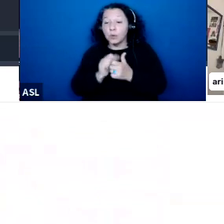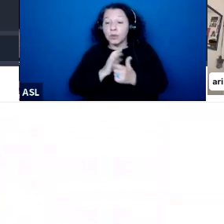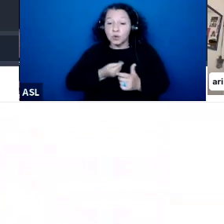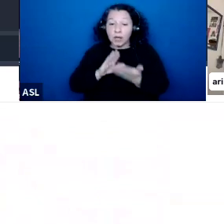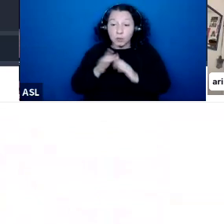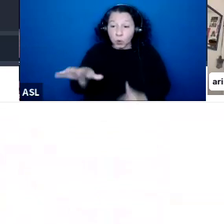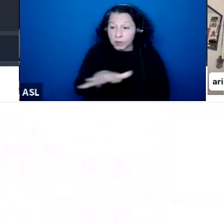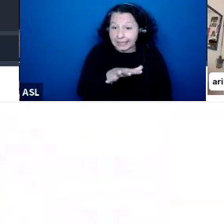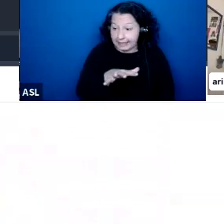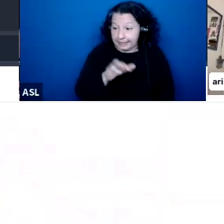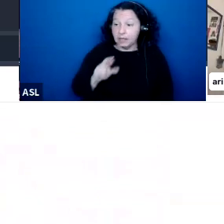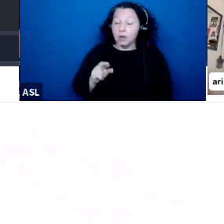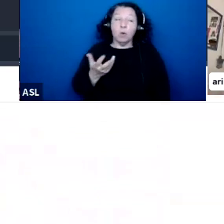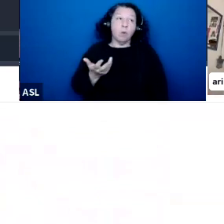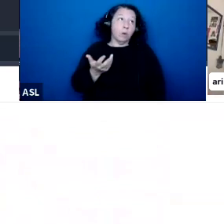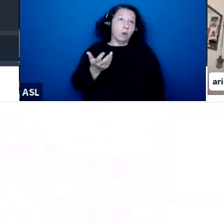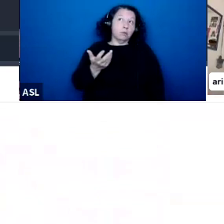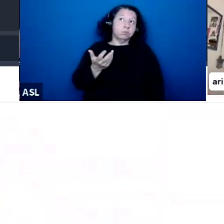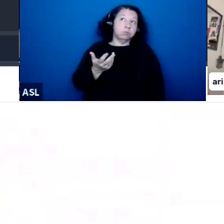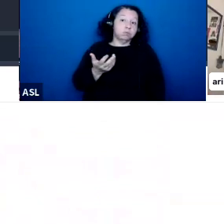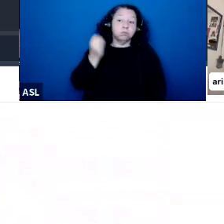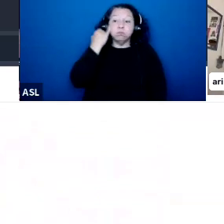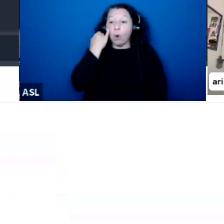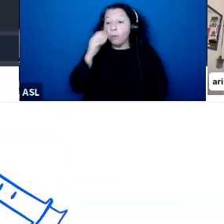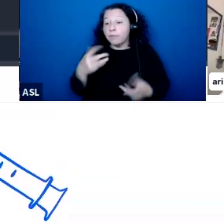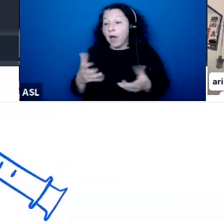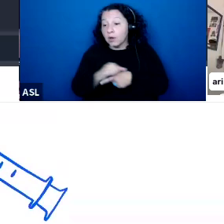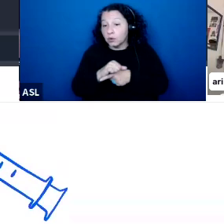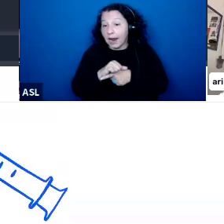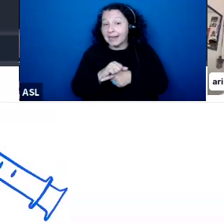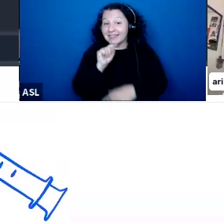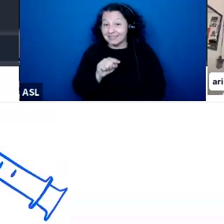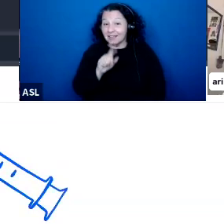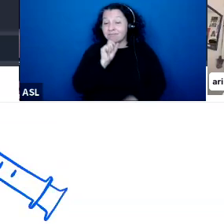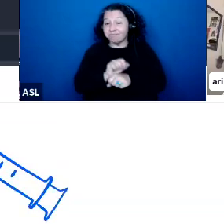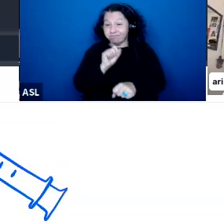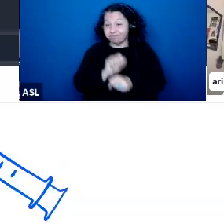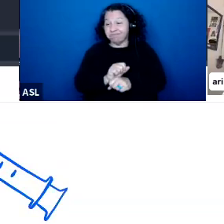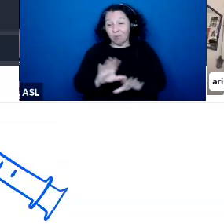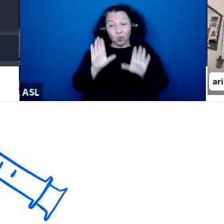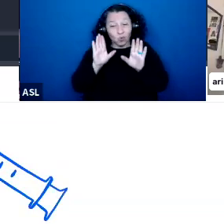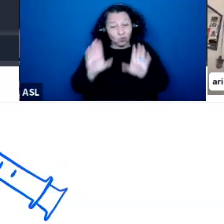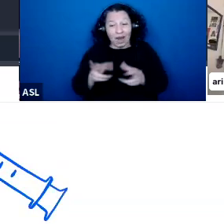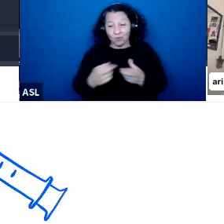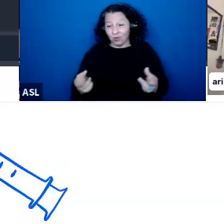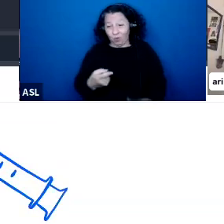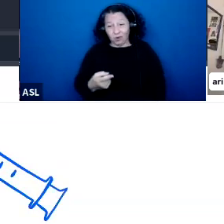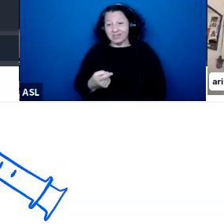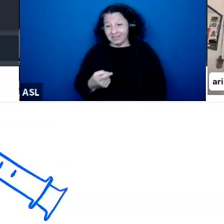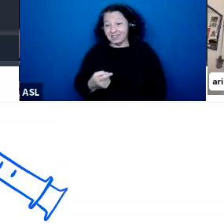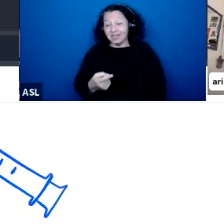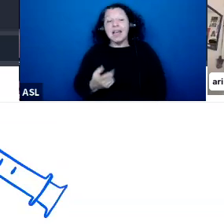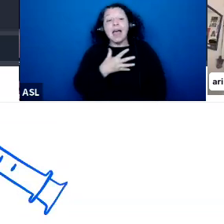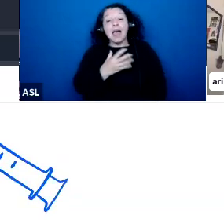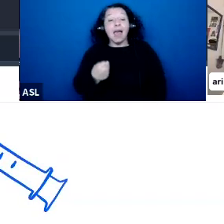share with trans communities, or if you're doing like a training, this is actually a very great